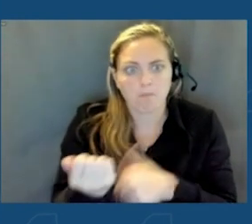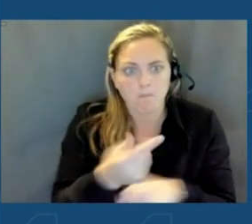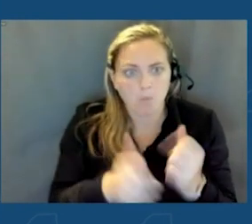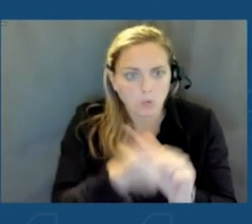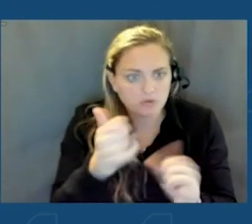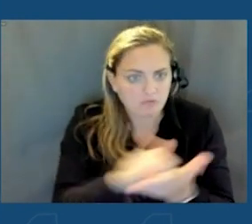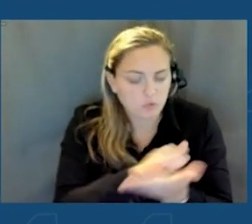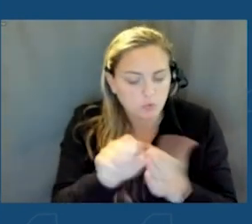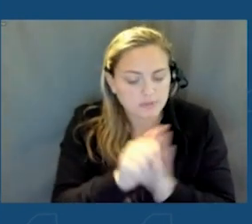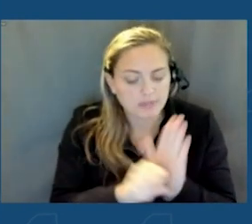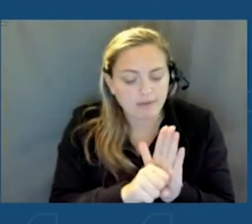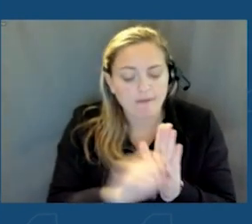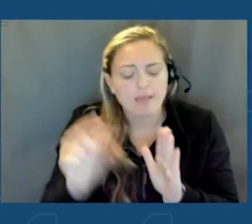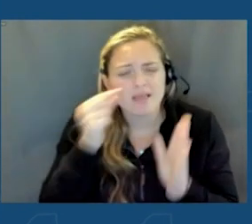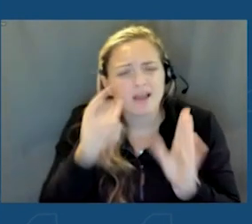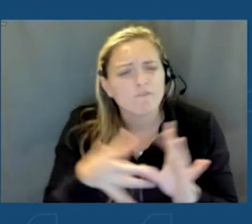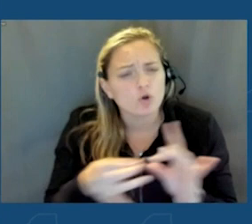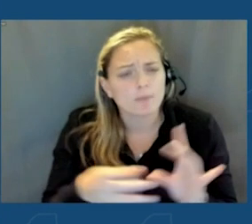Hochul mentioned